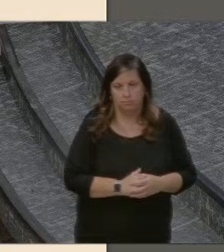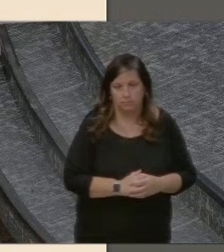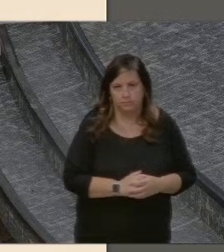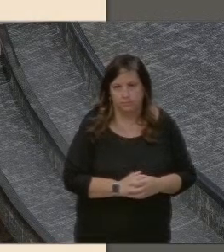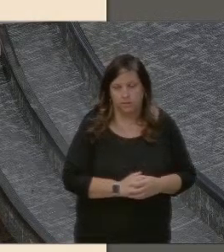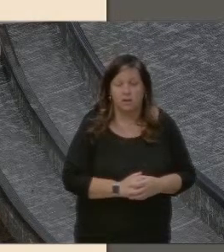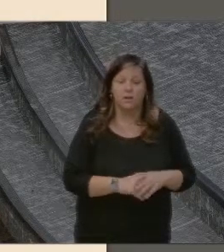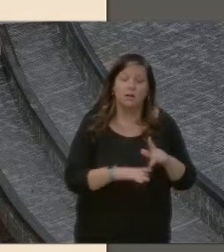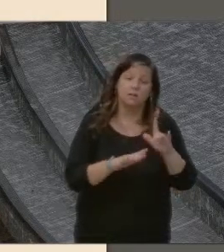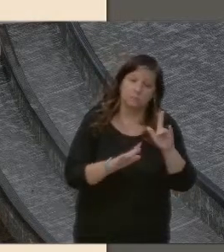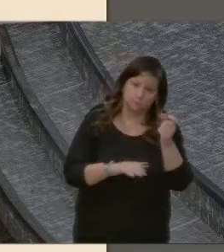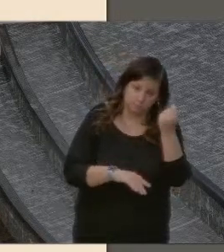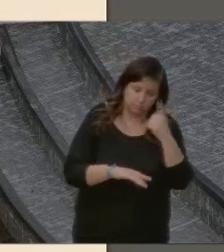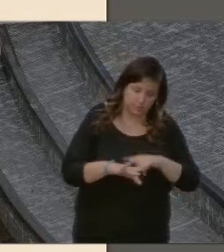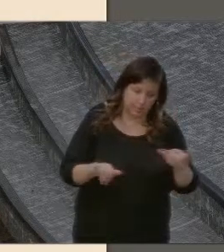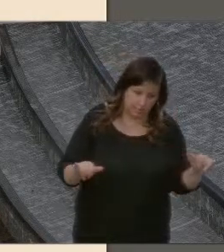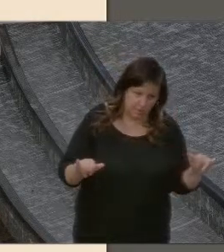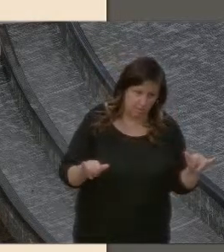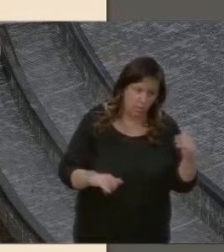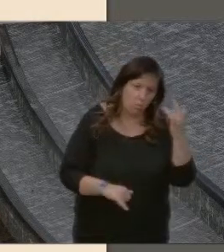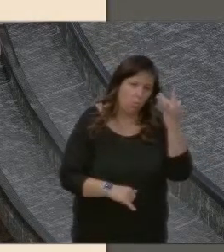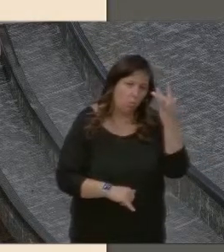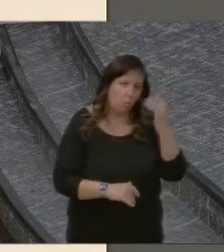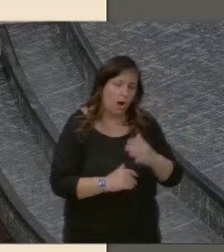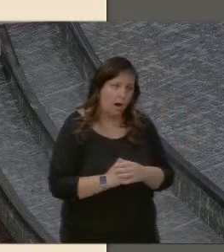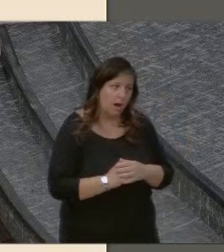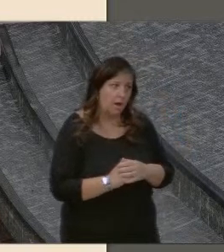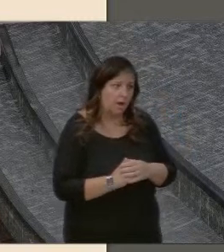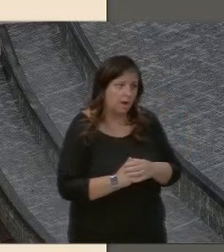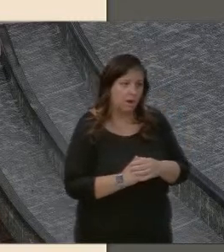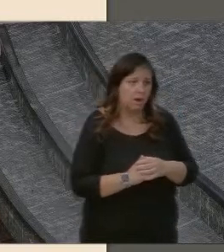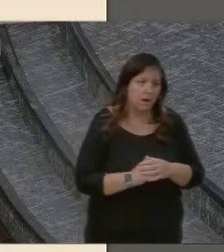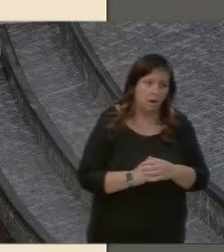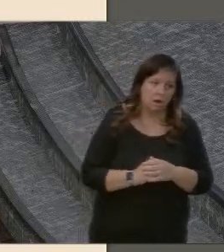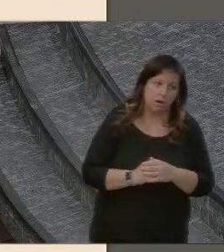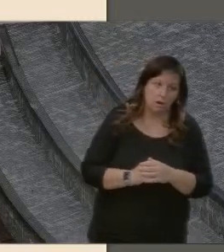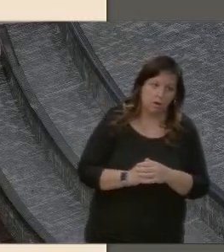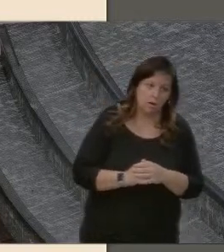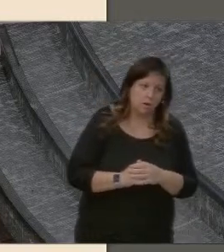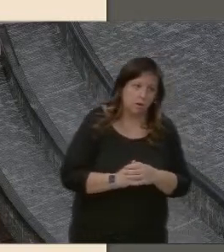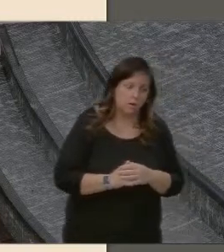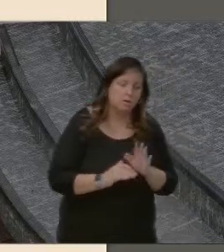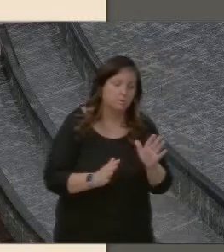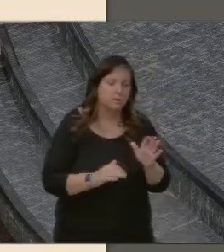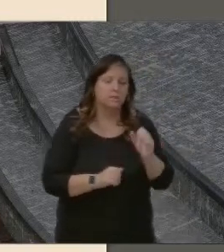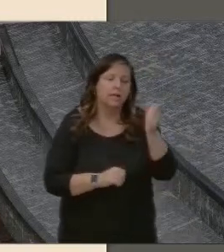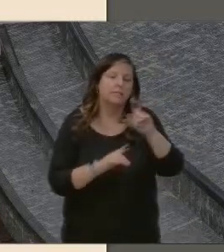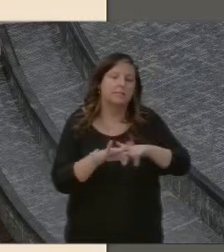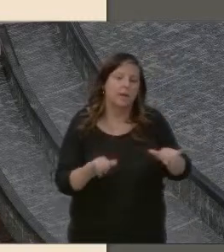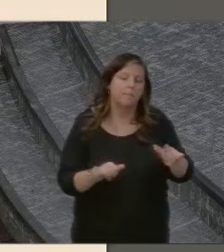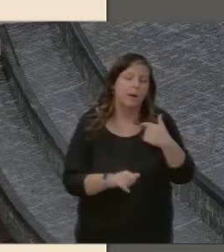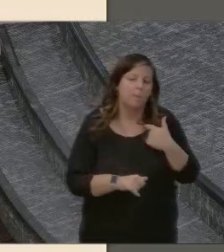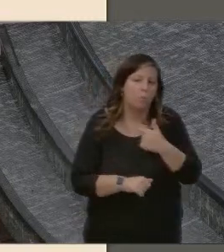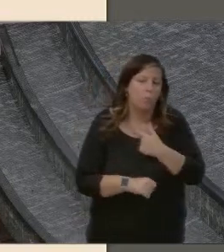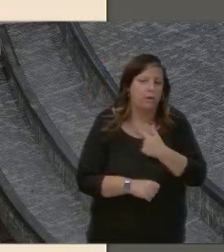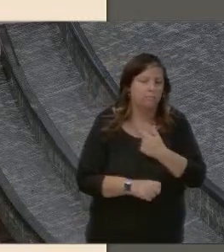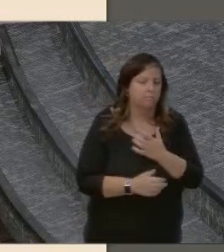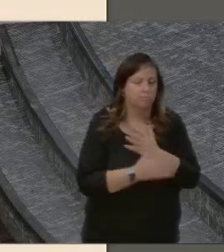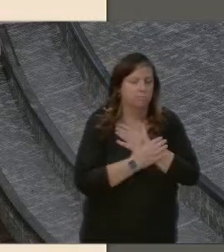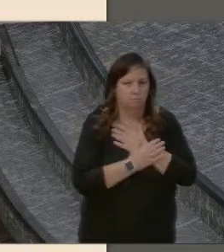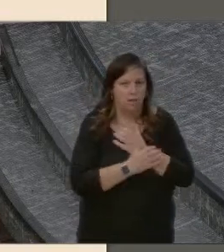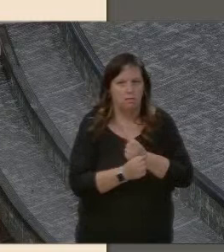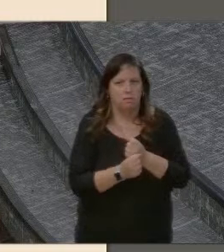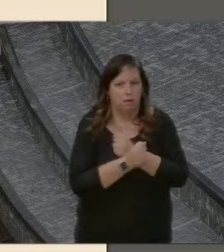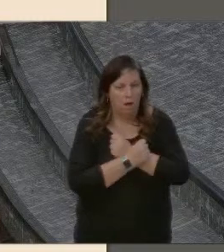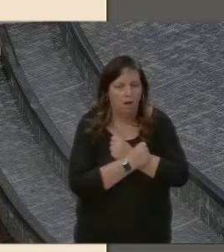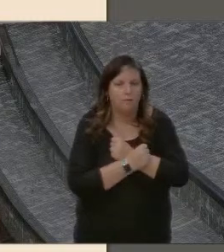But at the same time, while we laud the overall reduction in the use of exclusionary